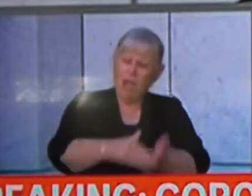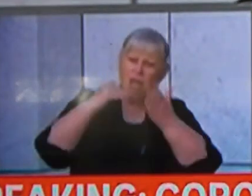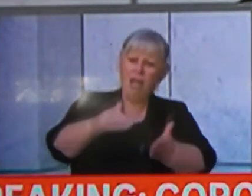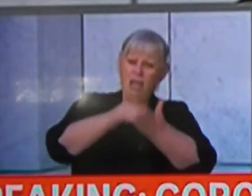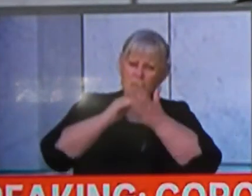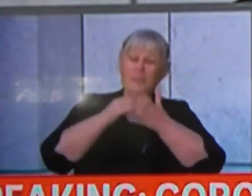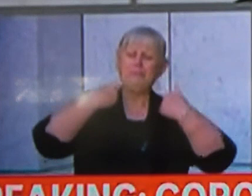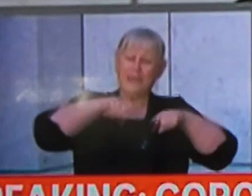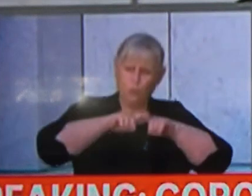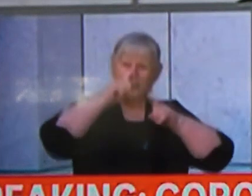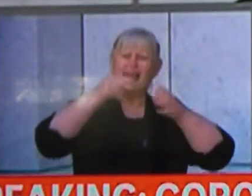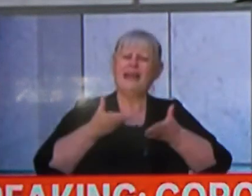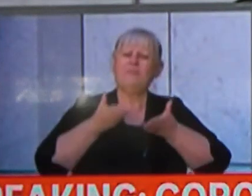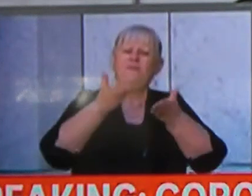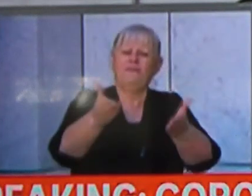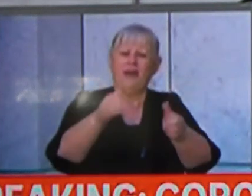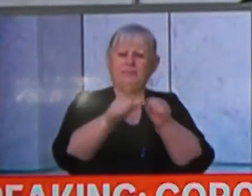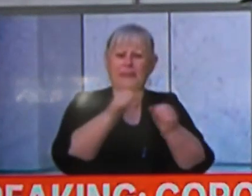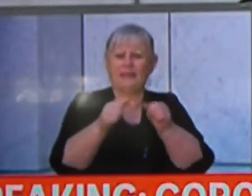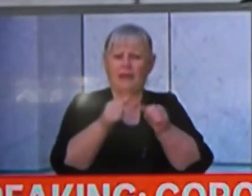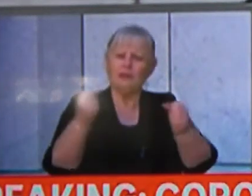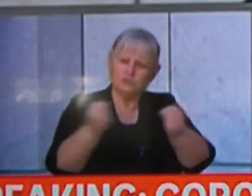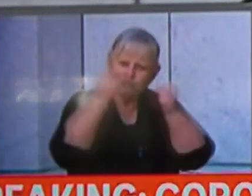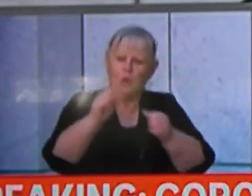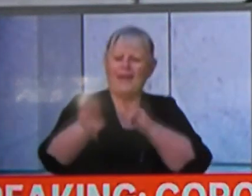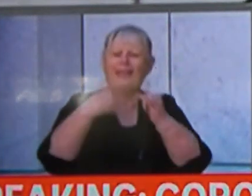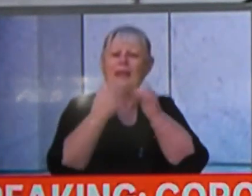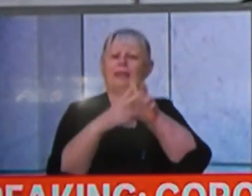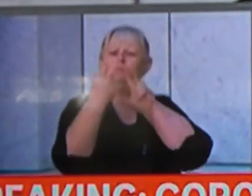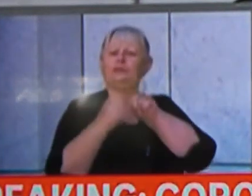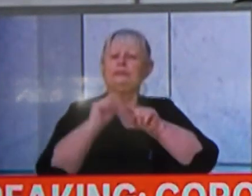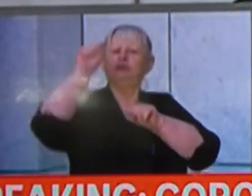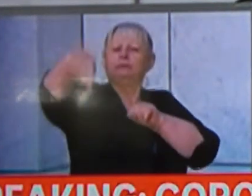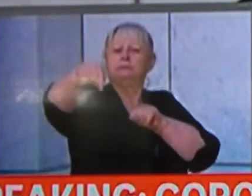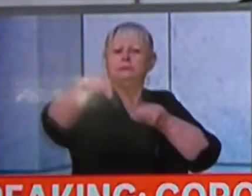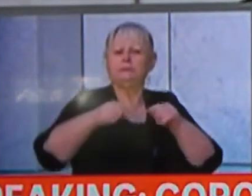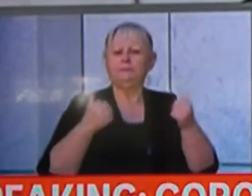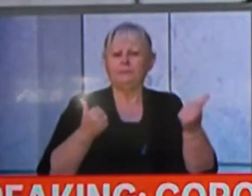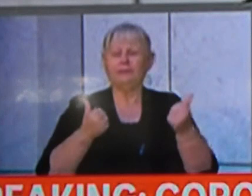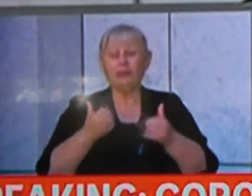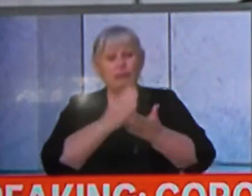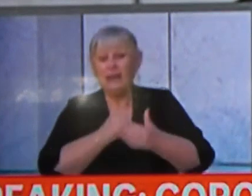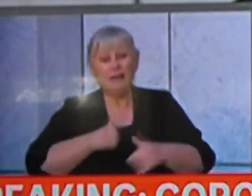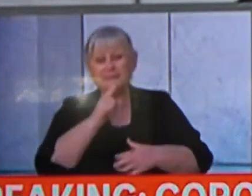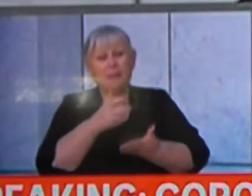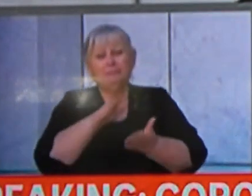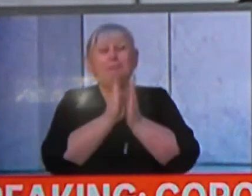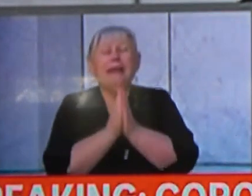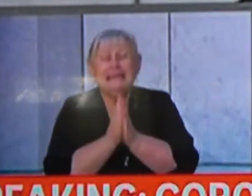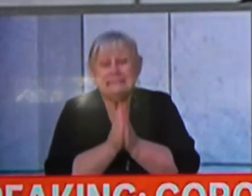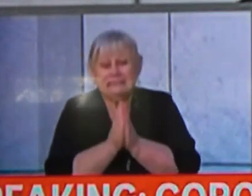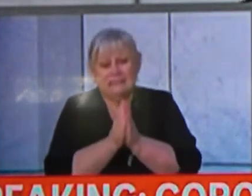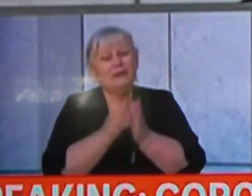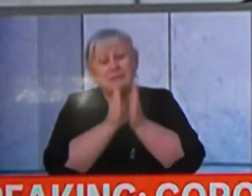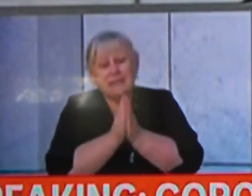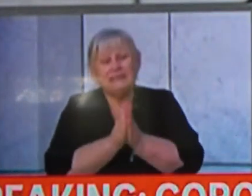able we are to ensure that Australia comes out stronger on the other side. So it's a simple plea. We need you. We